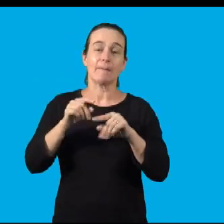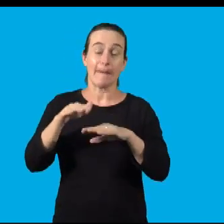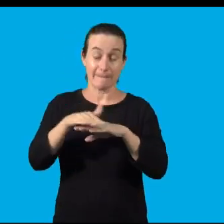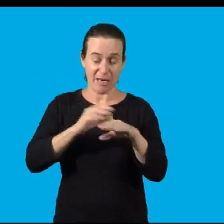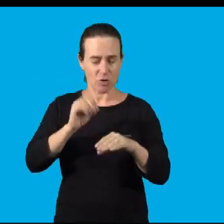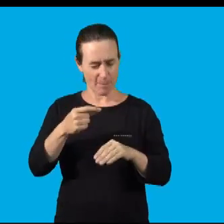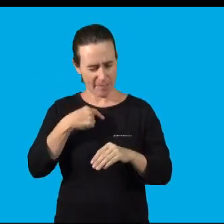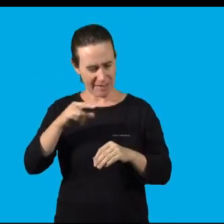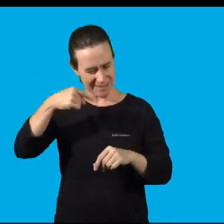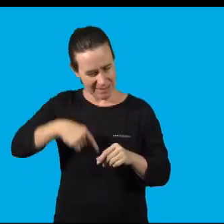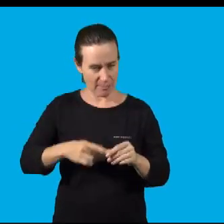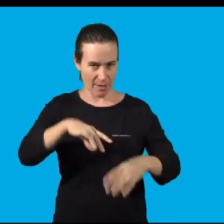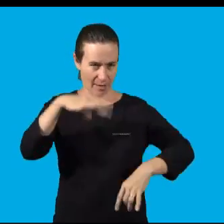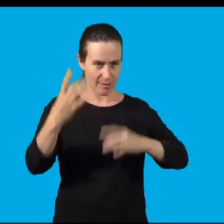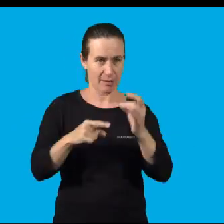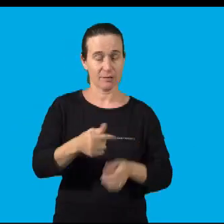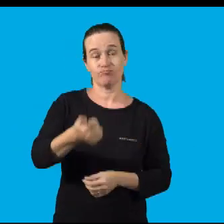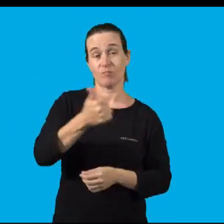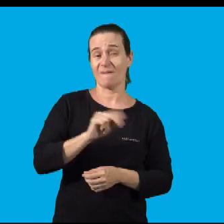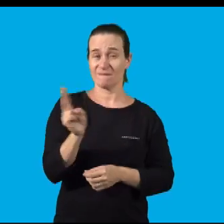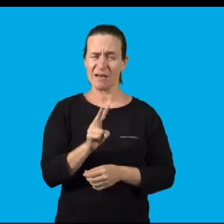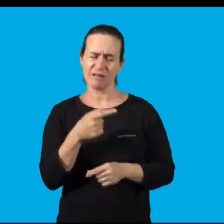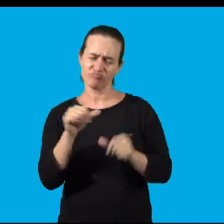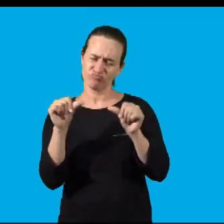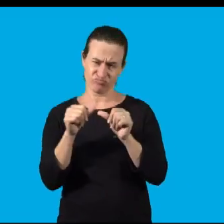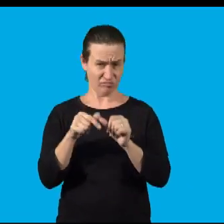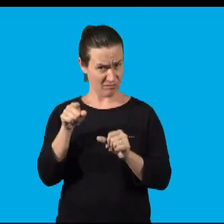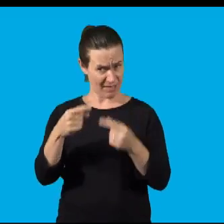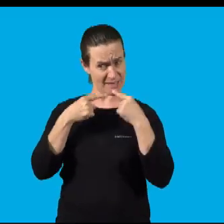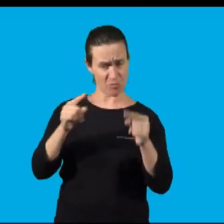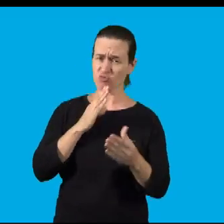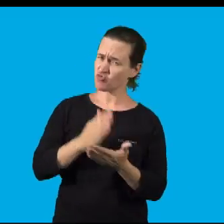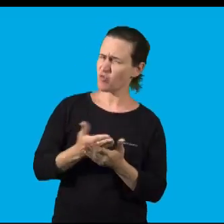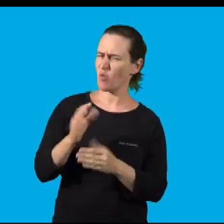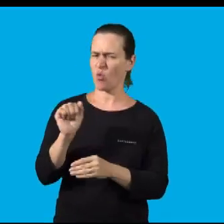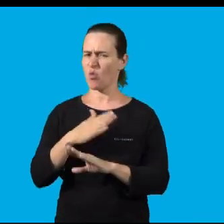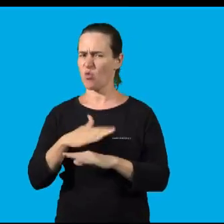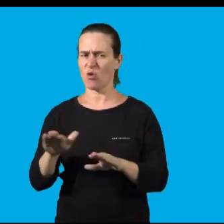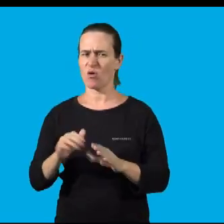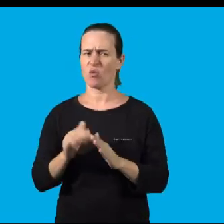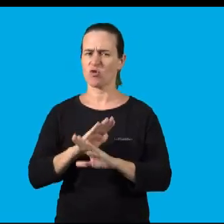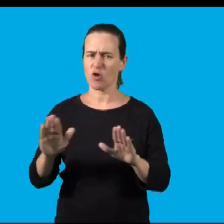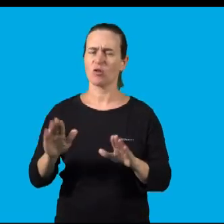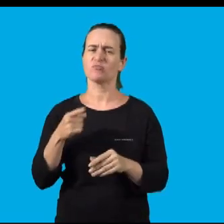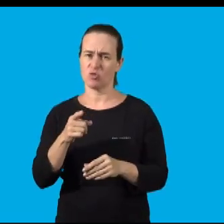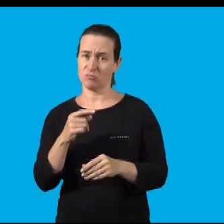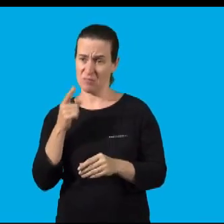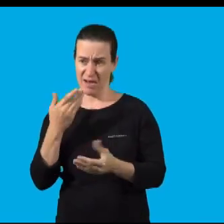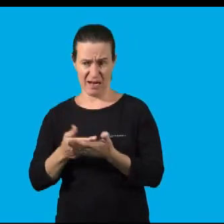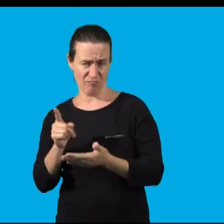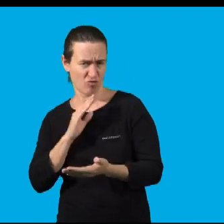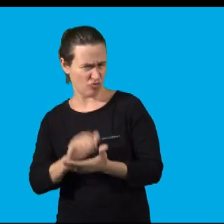thorough evaluation. Validity, to determine how truthful a statement is in order to assess its